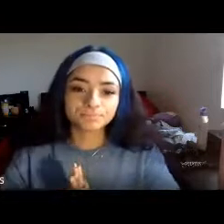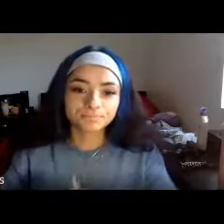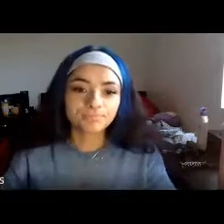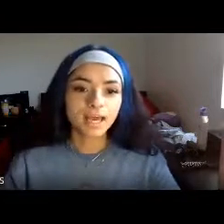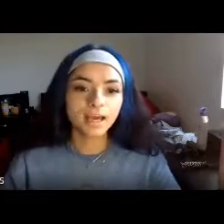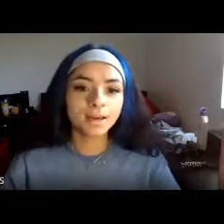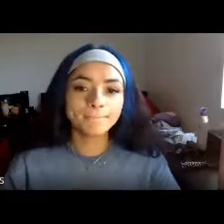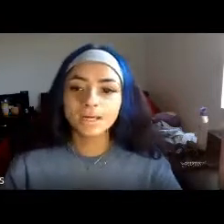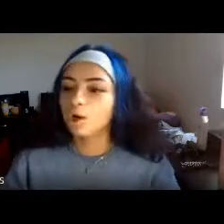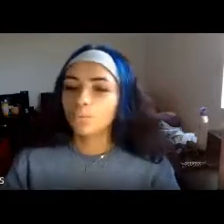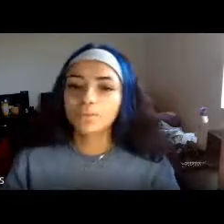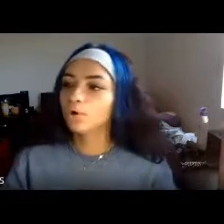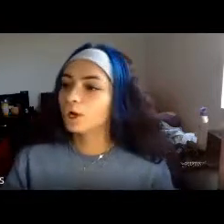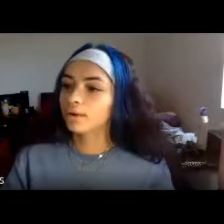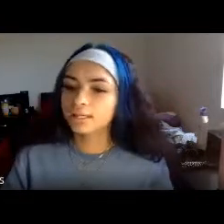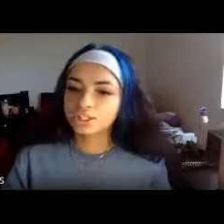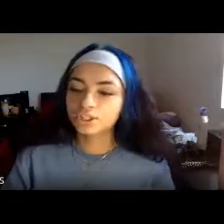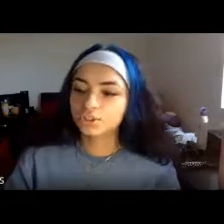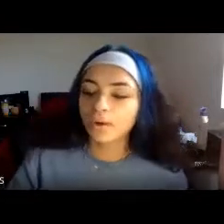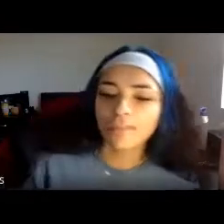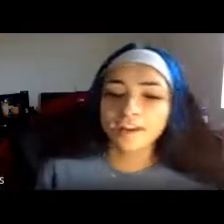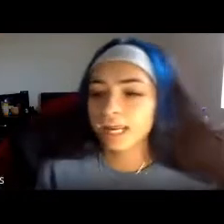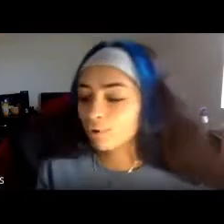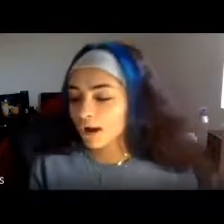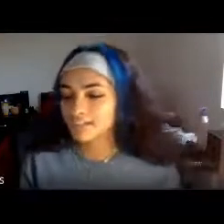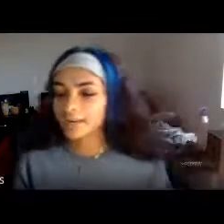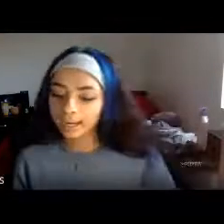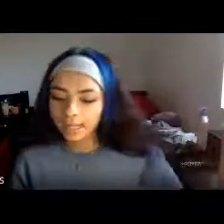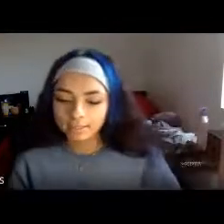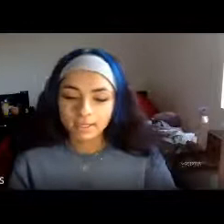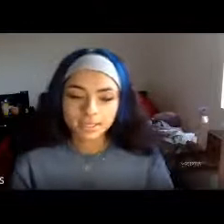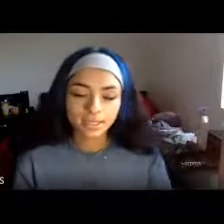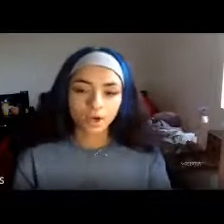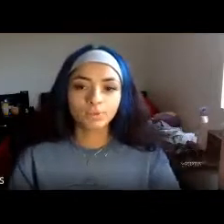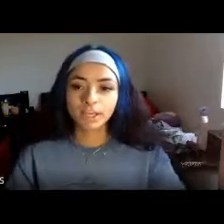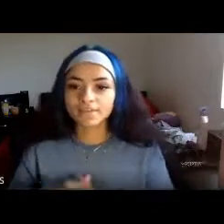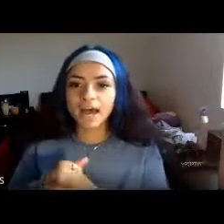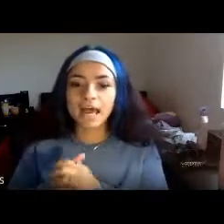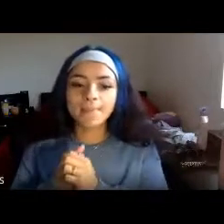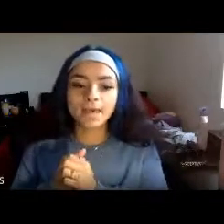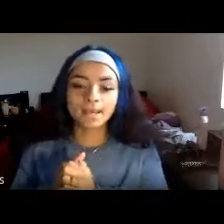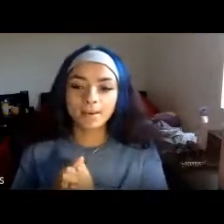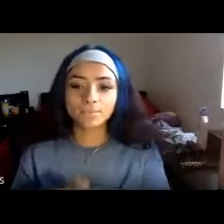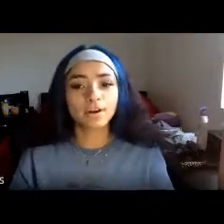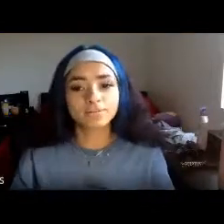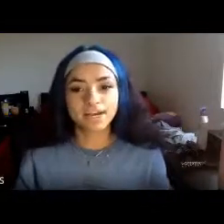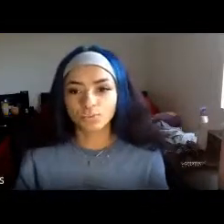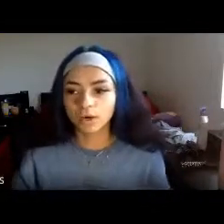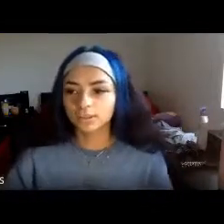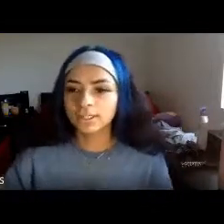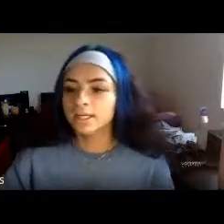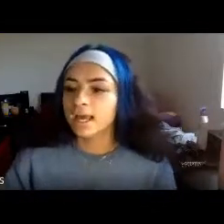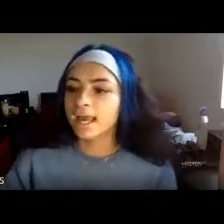So we will go into the name, or how to say my name is, communicate that, and then pronouns